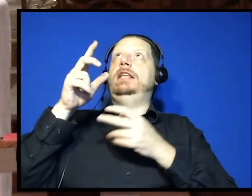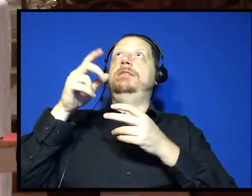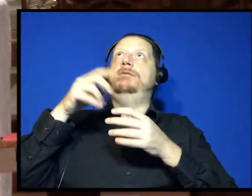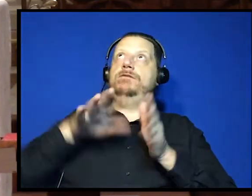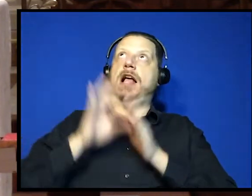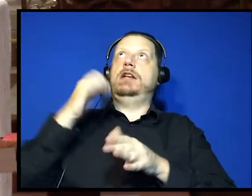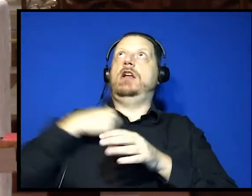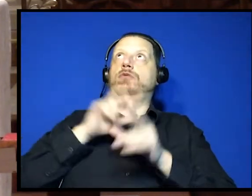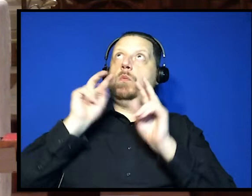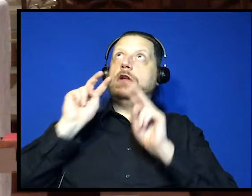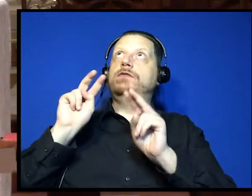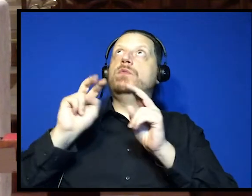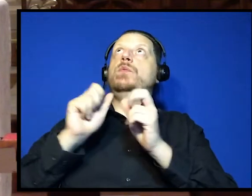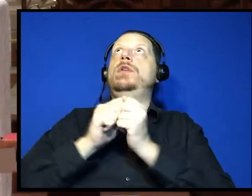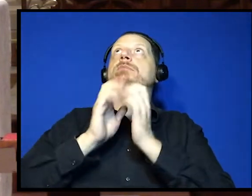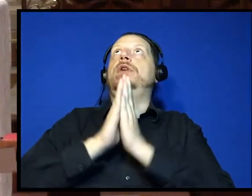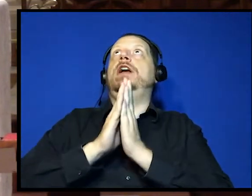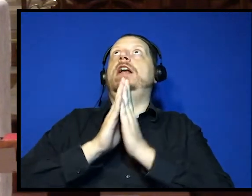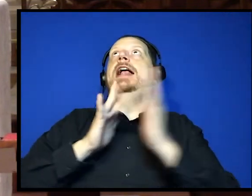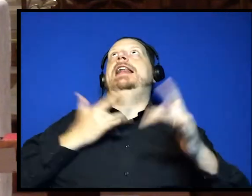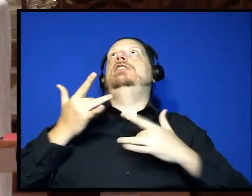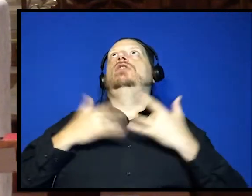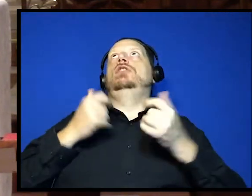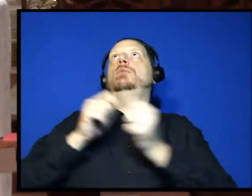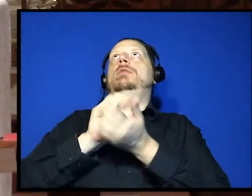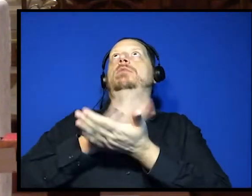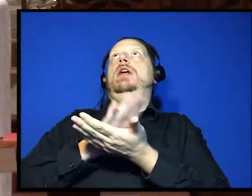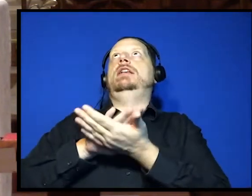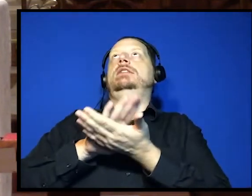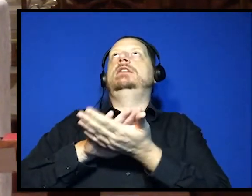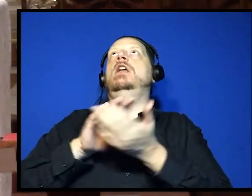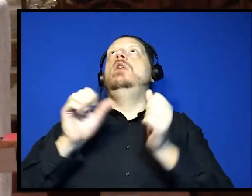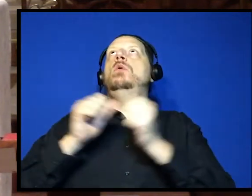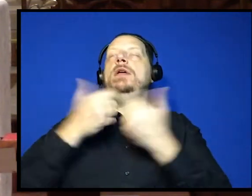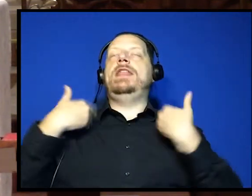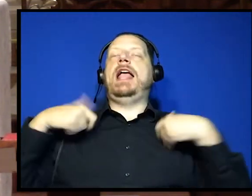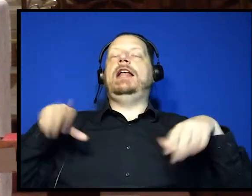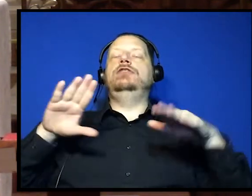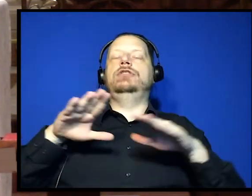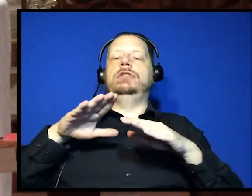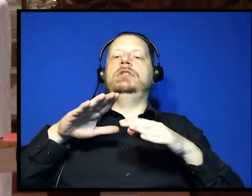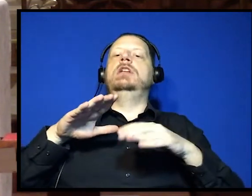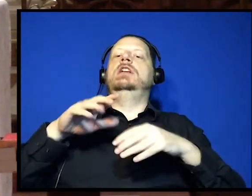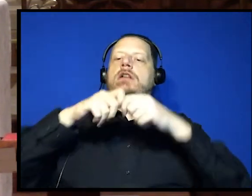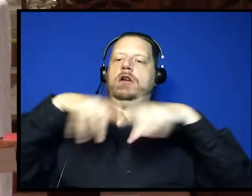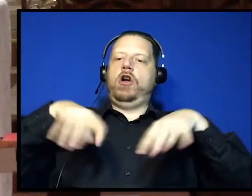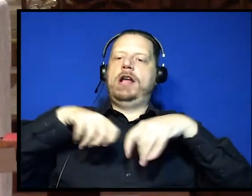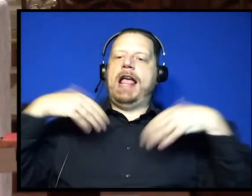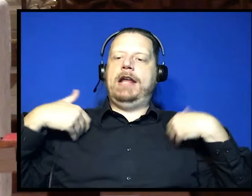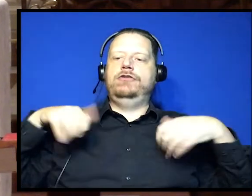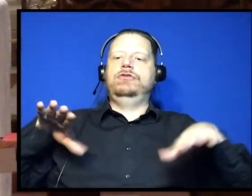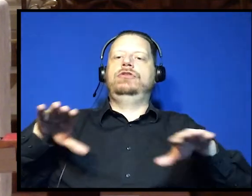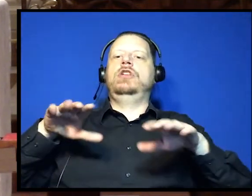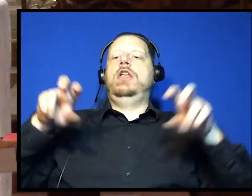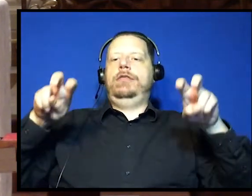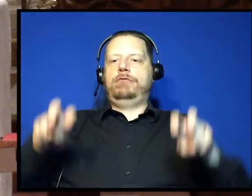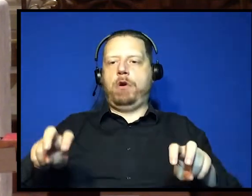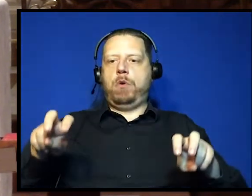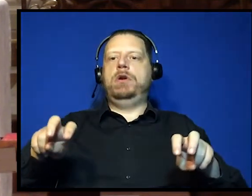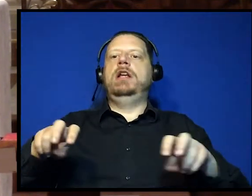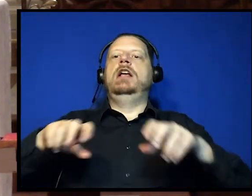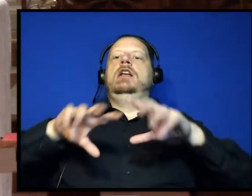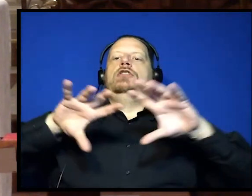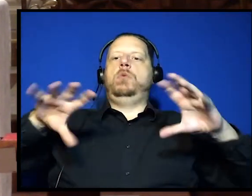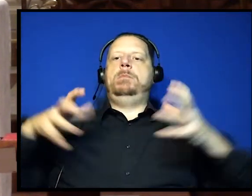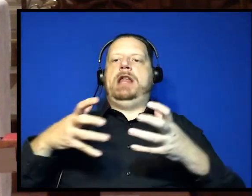in prayer and exultant in praise. And so with angels and archangels, with thrones and dominions,